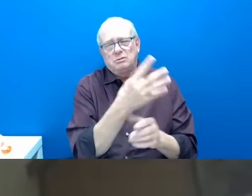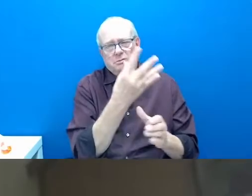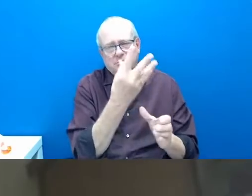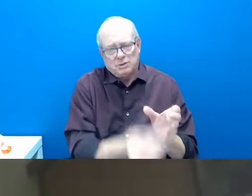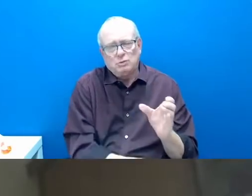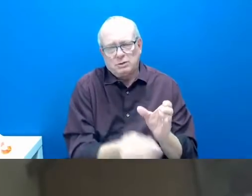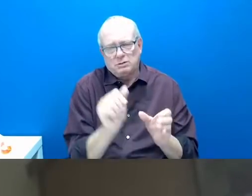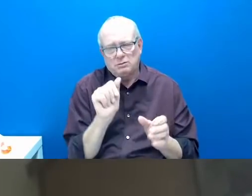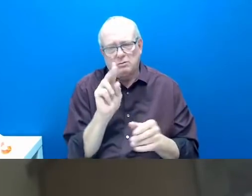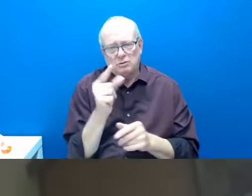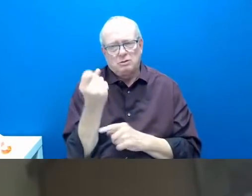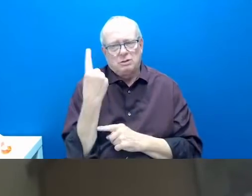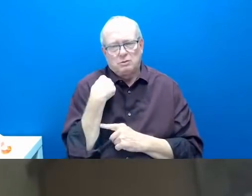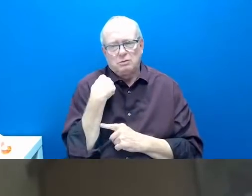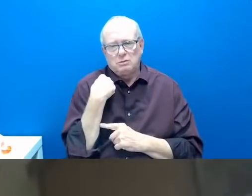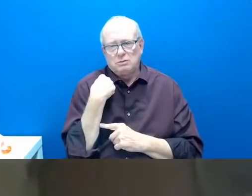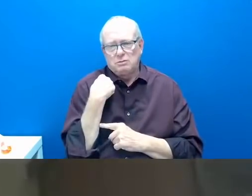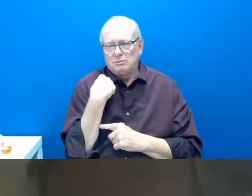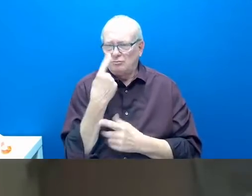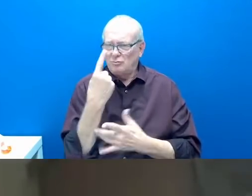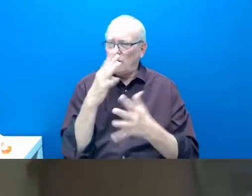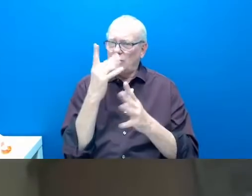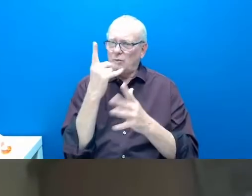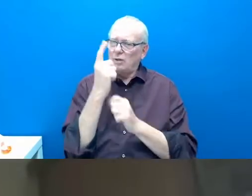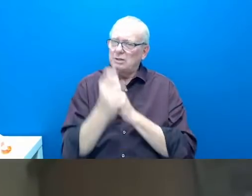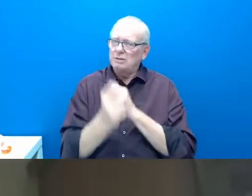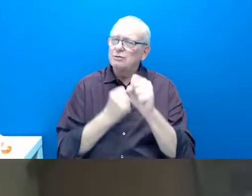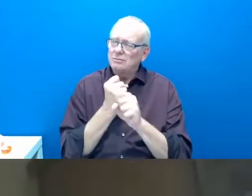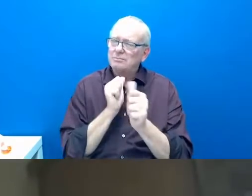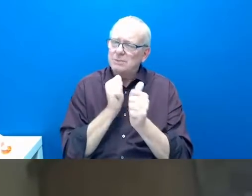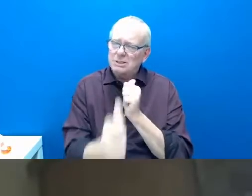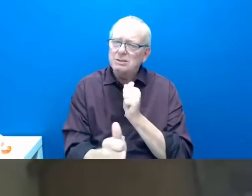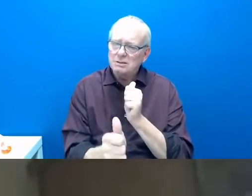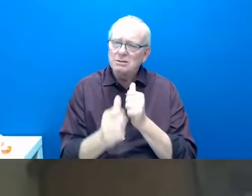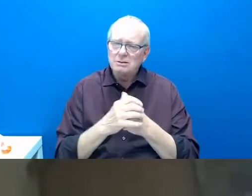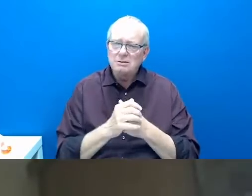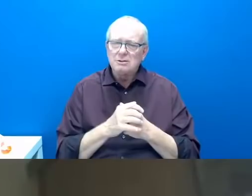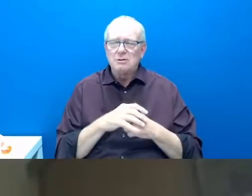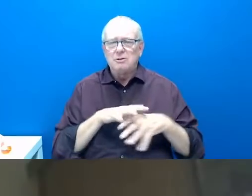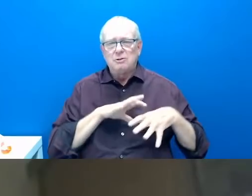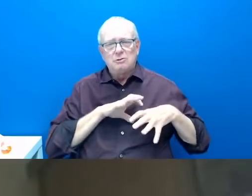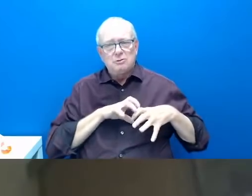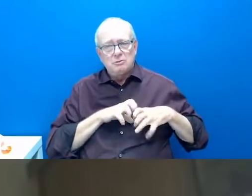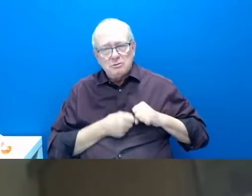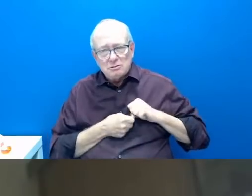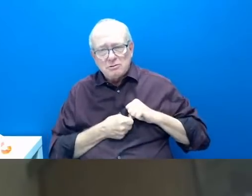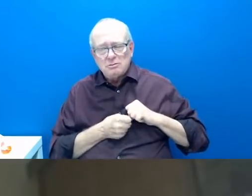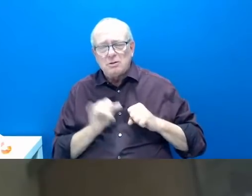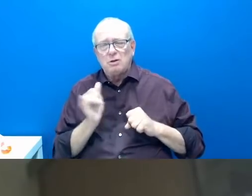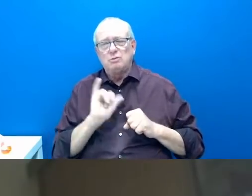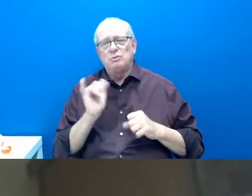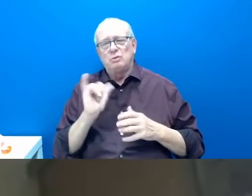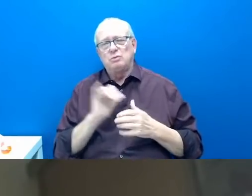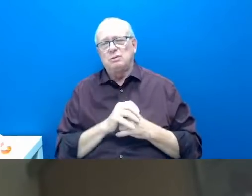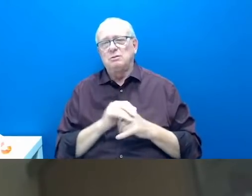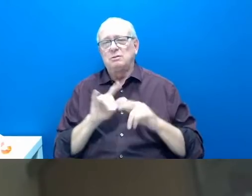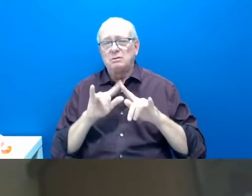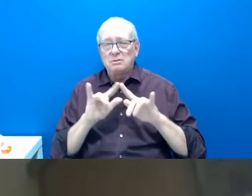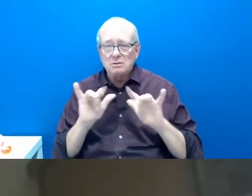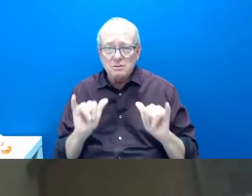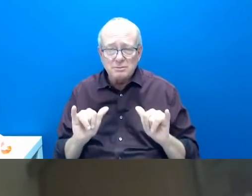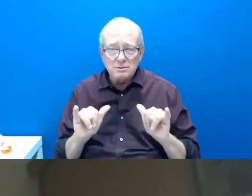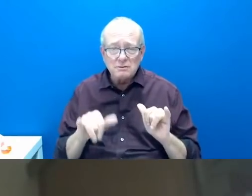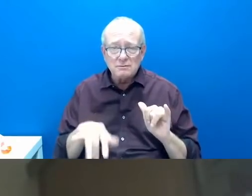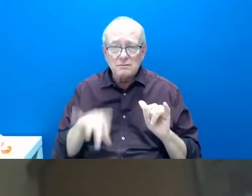year, last August. So we just passed the first year mark as a bereaved parent. And right around the same time, I actually